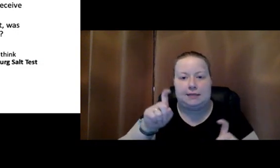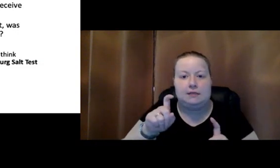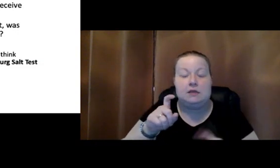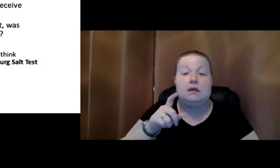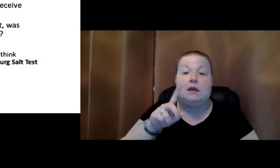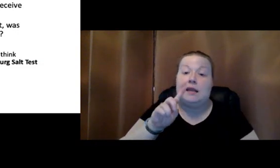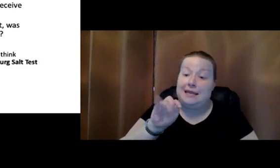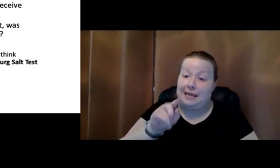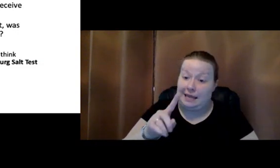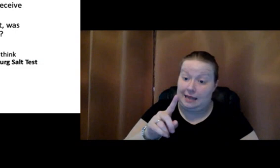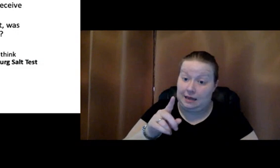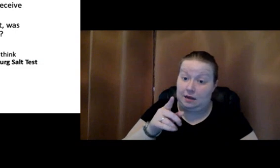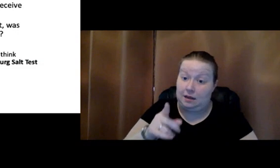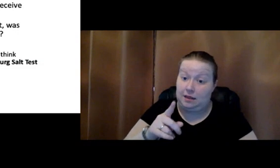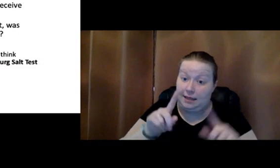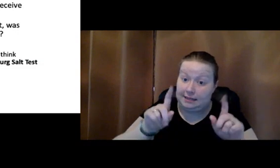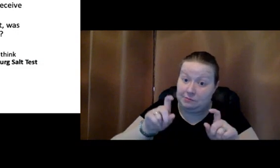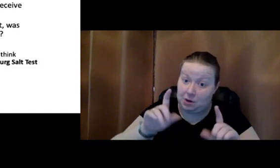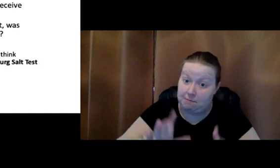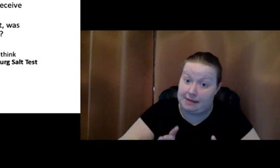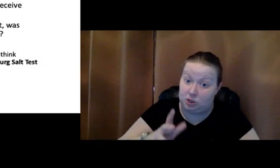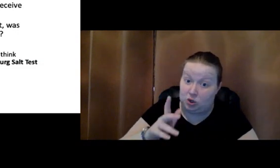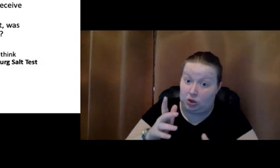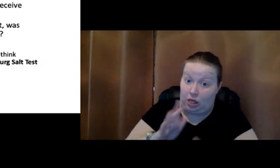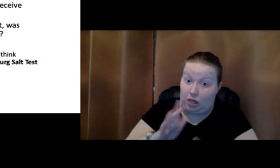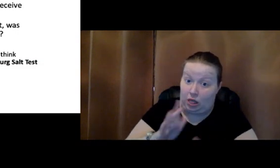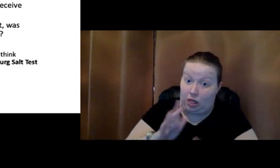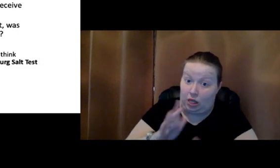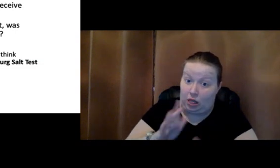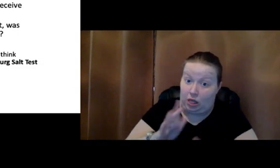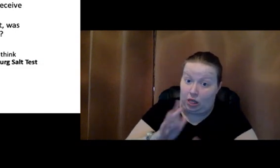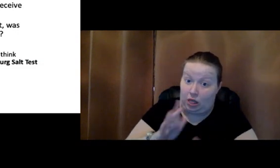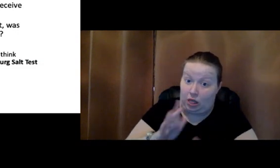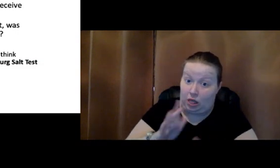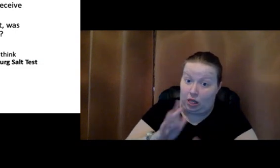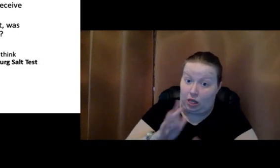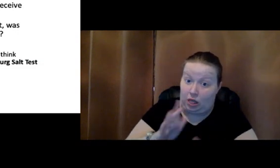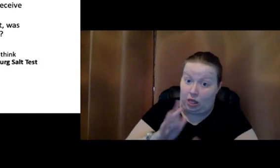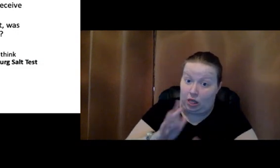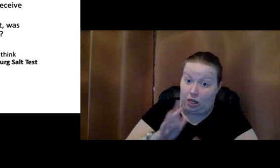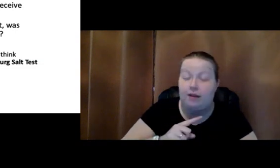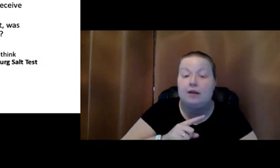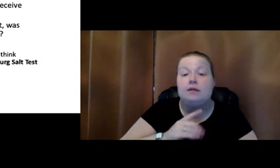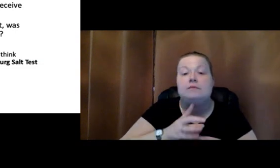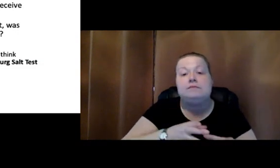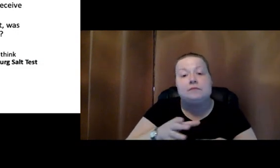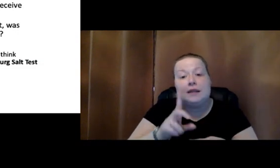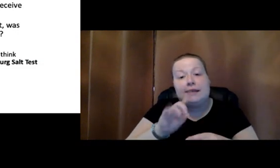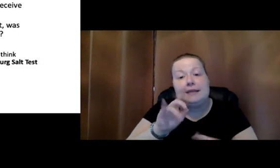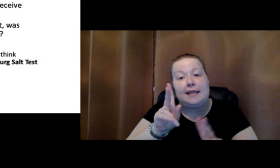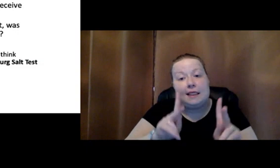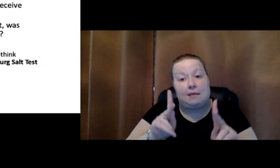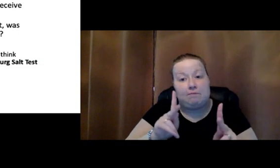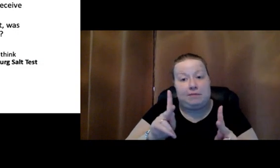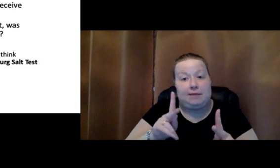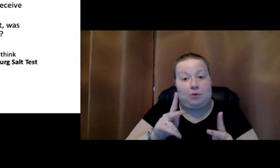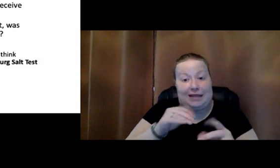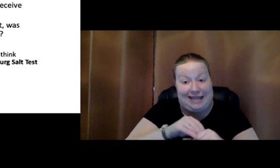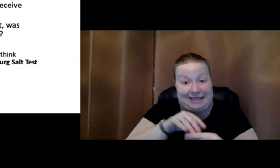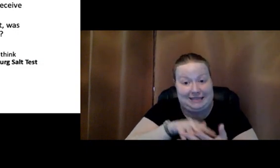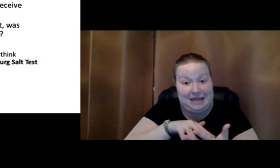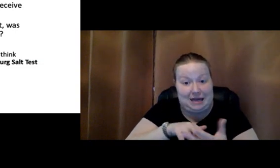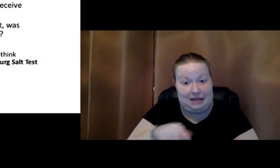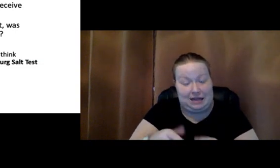experimenter manipulate the experiment? Basically, did anybody commit fraud? Did the people understudy deceive themselves? Like, are the people